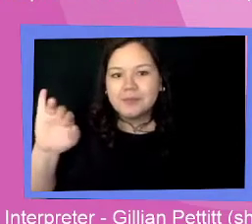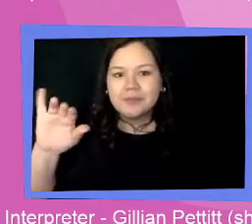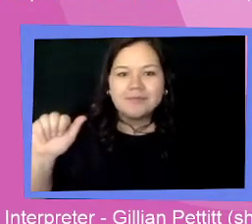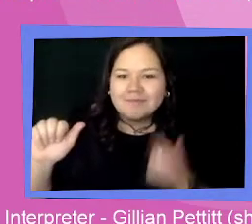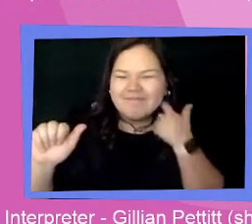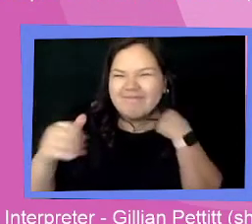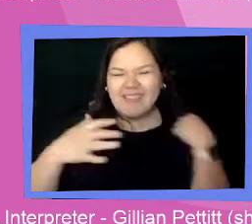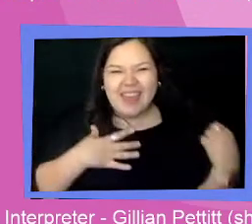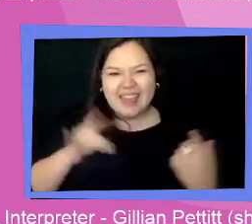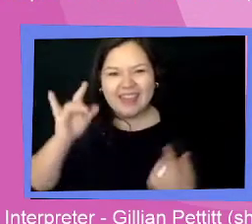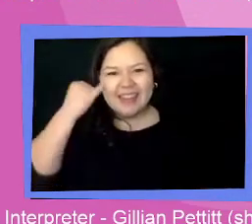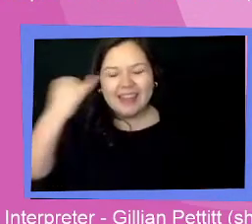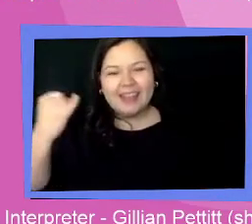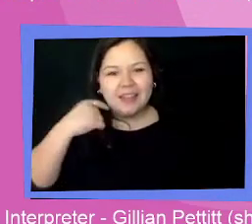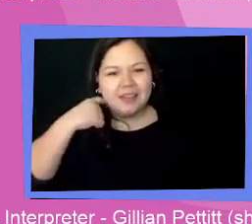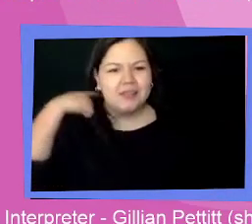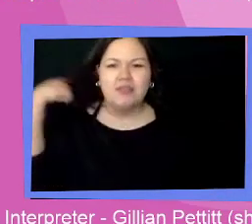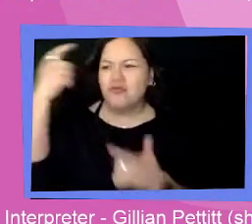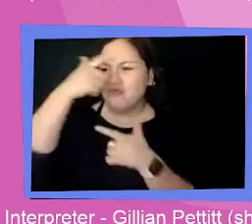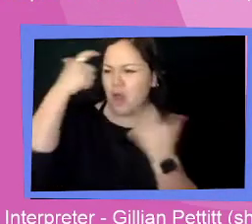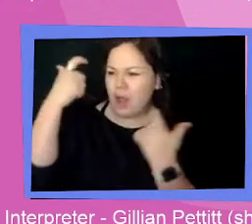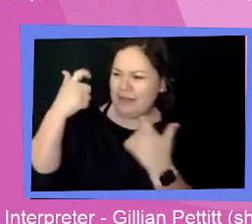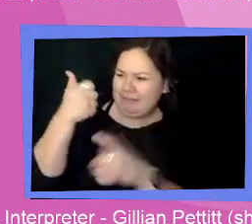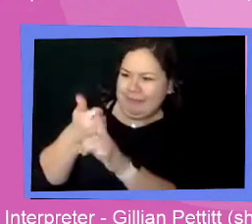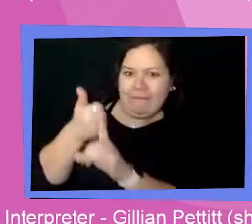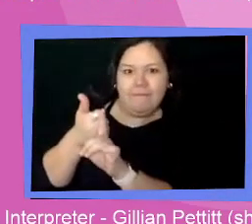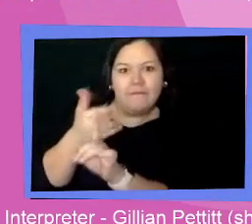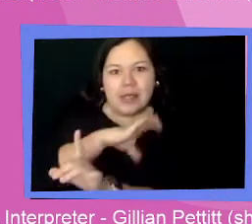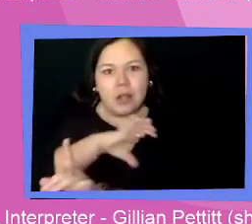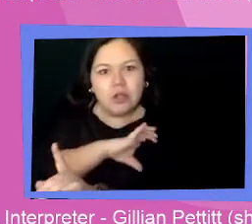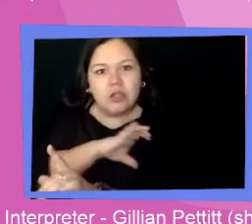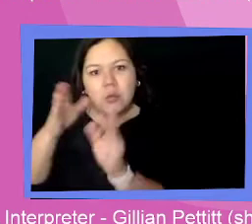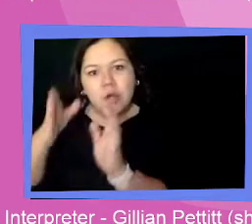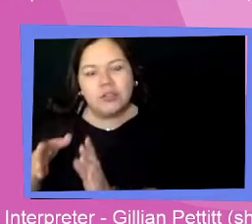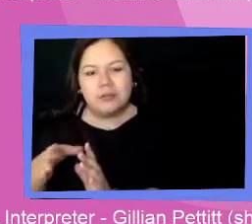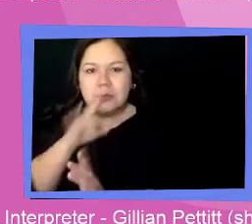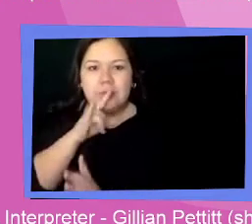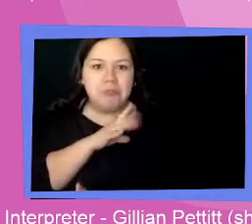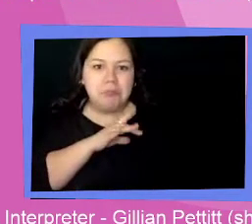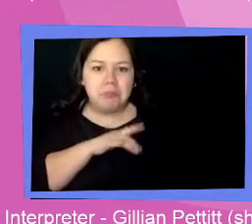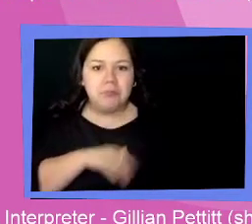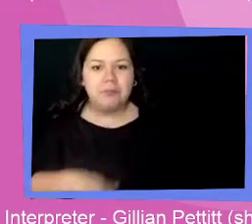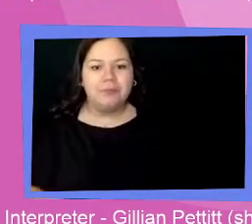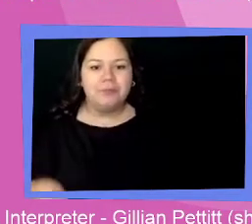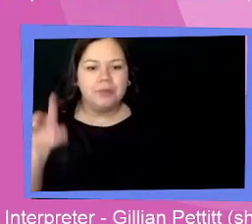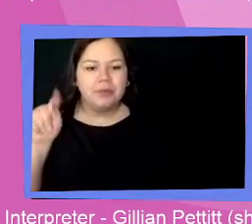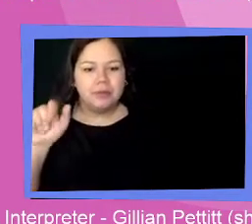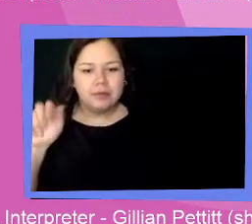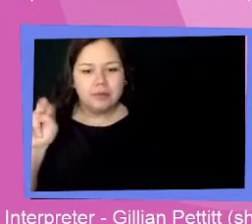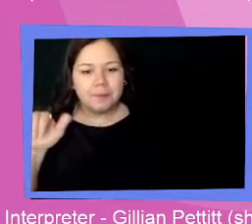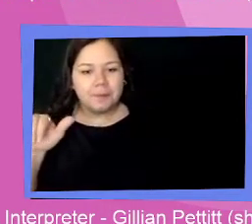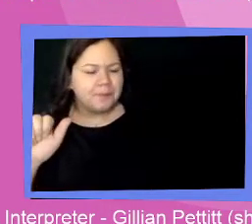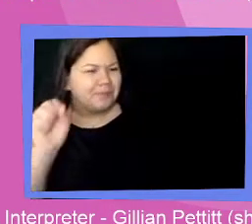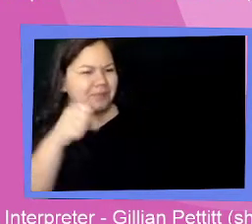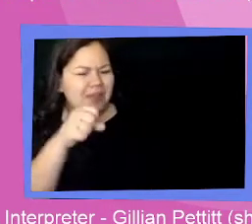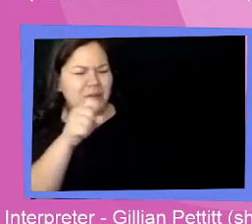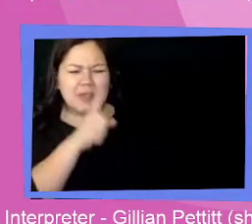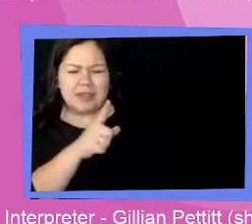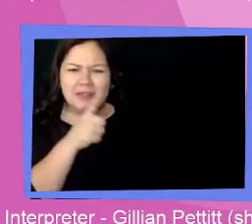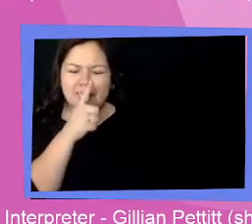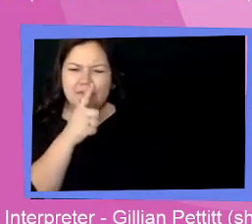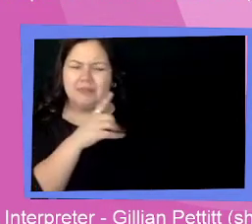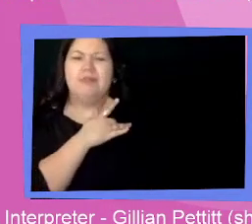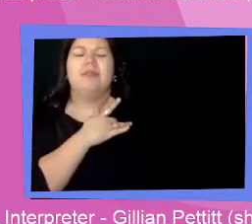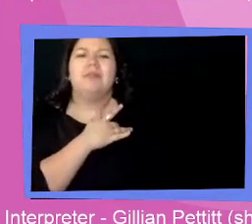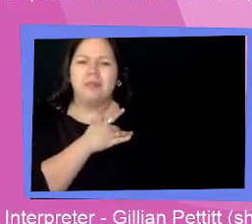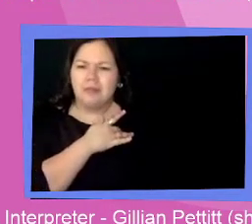character. That's fascinating. Yeah, same here. I find that really resonates with me just in